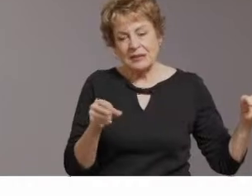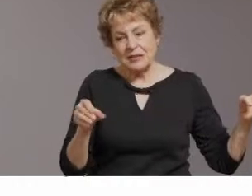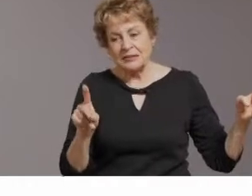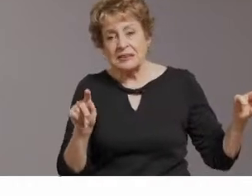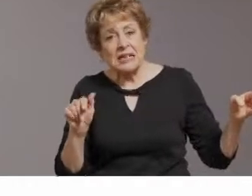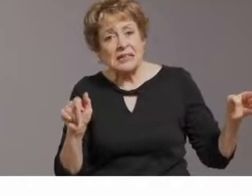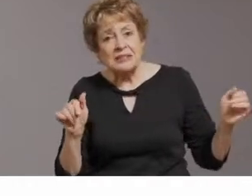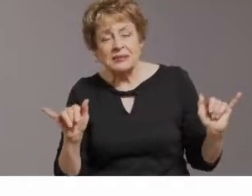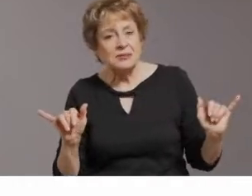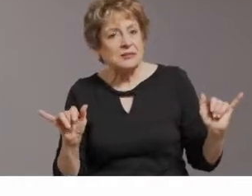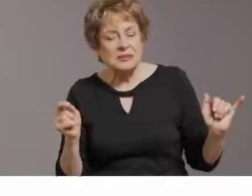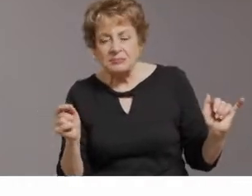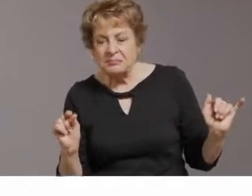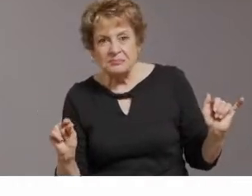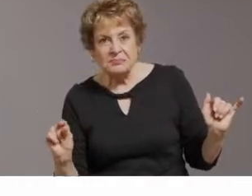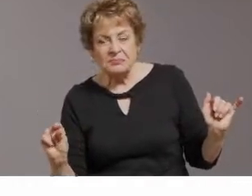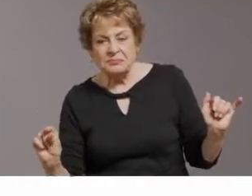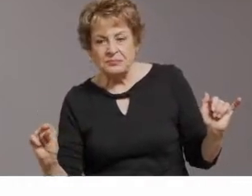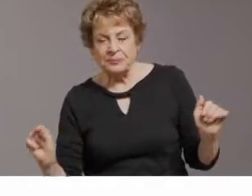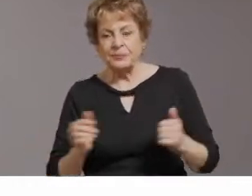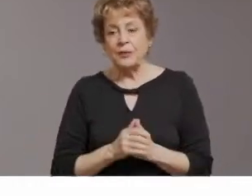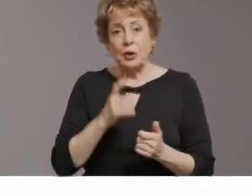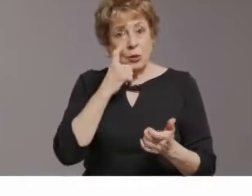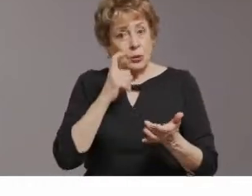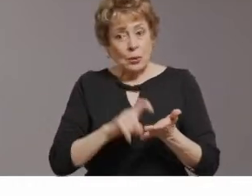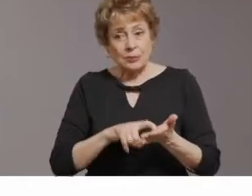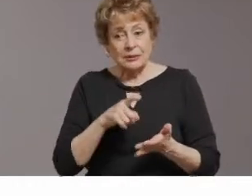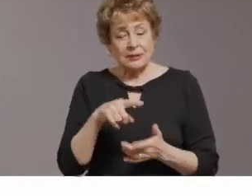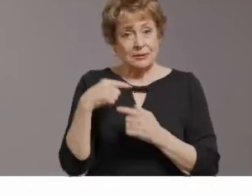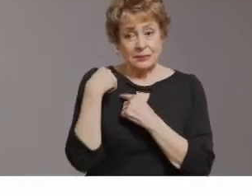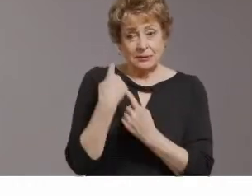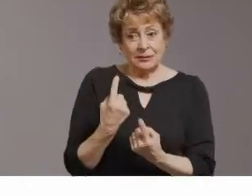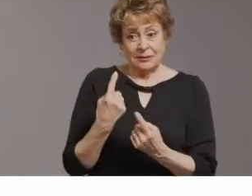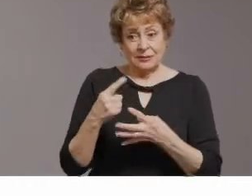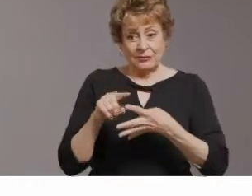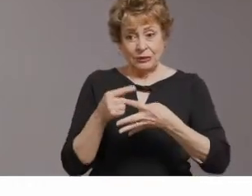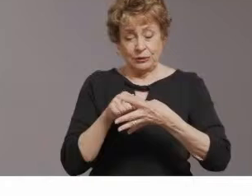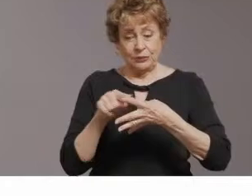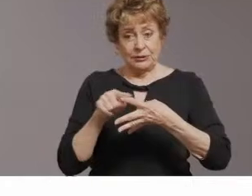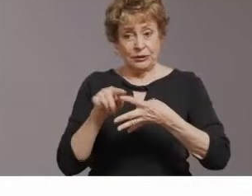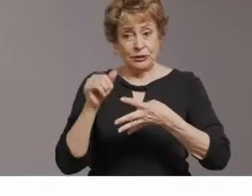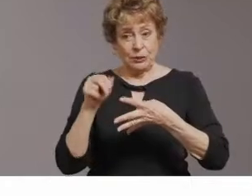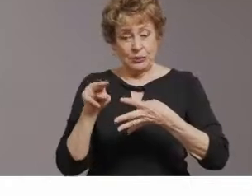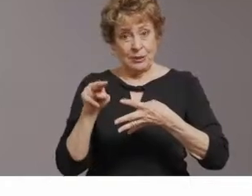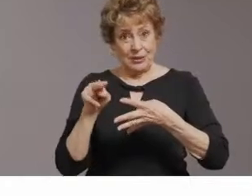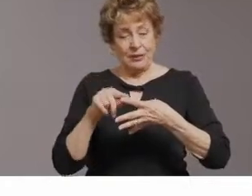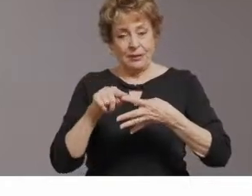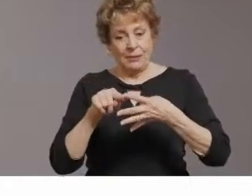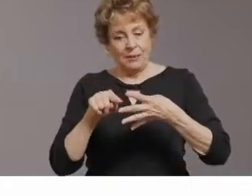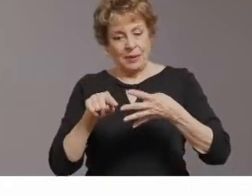we have had a significant decrease since the beginning of this year, and we continue to